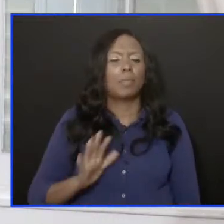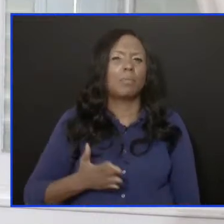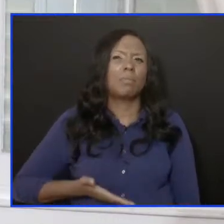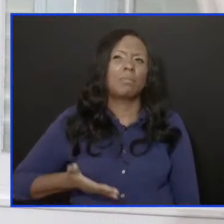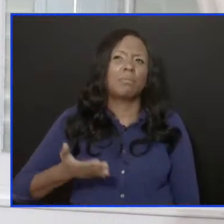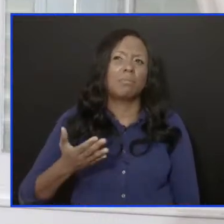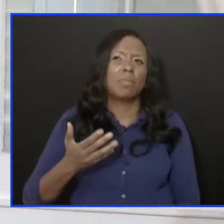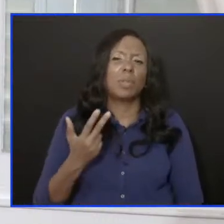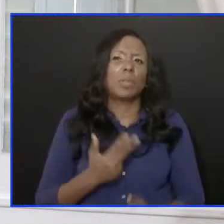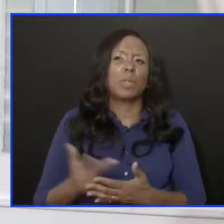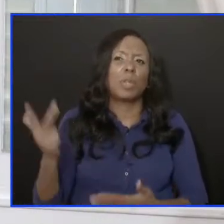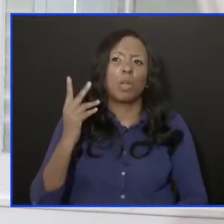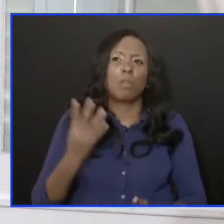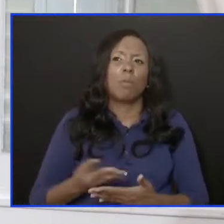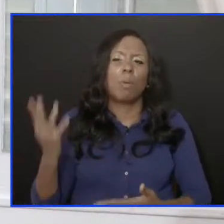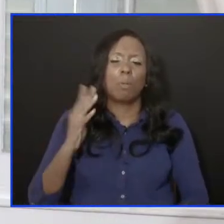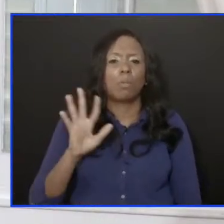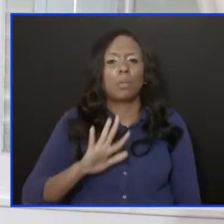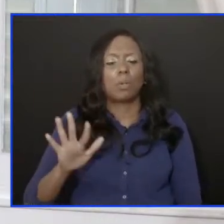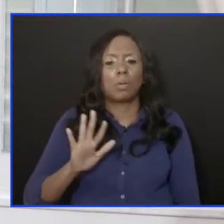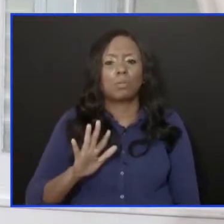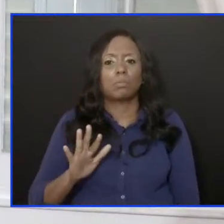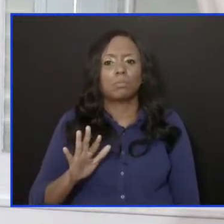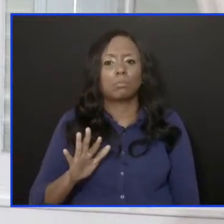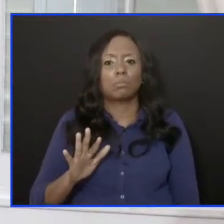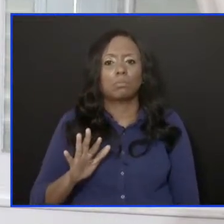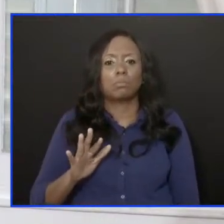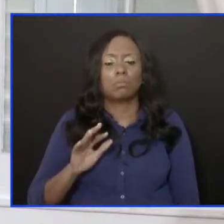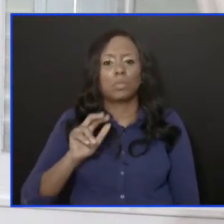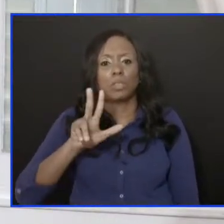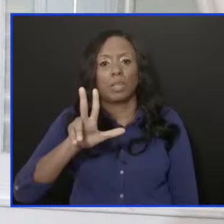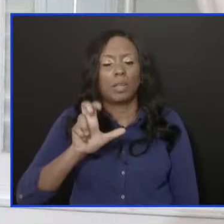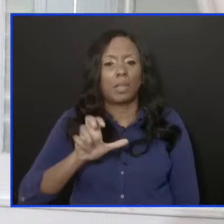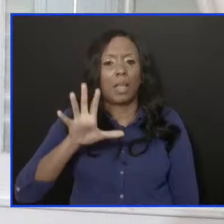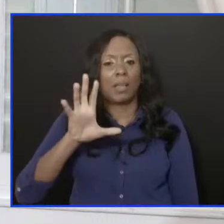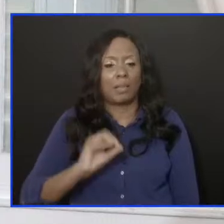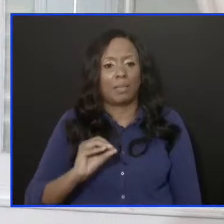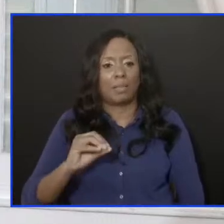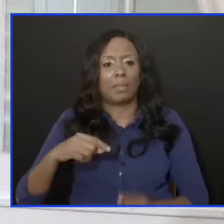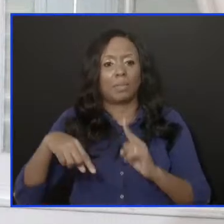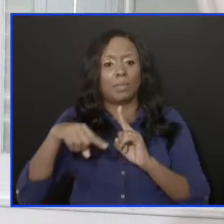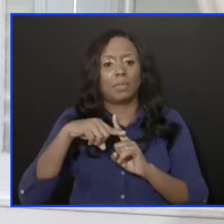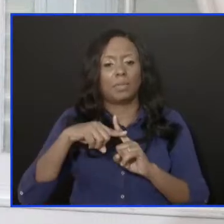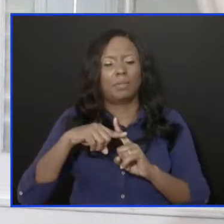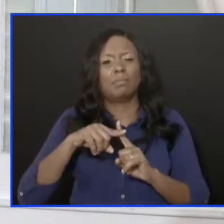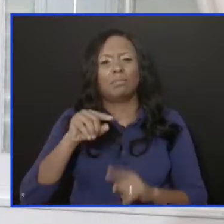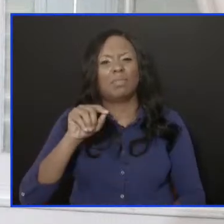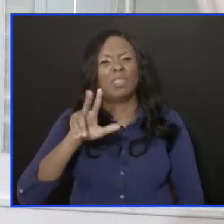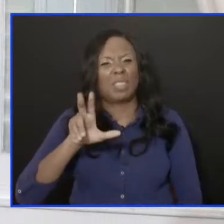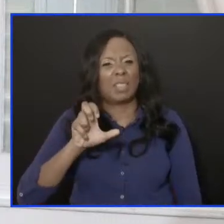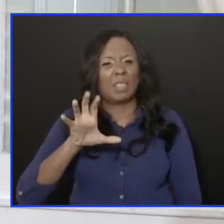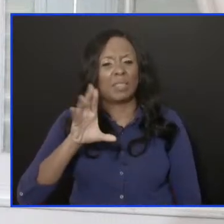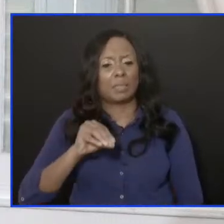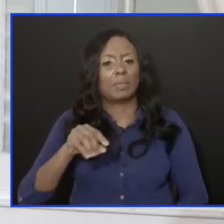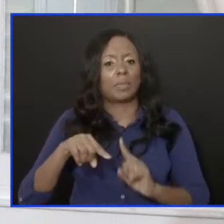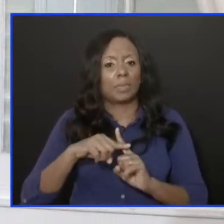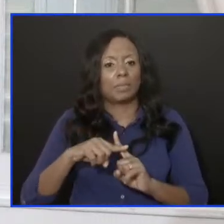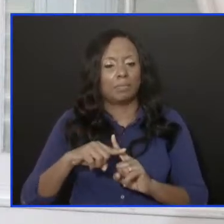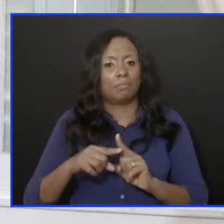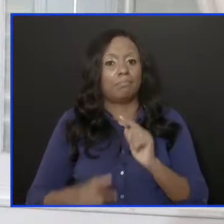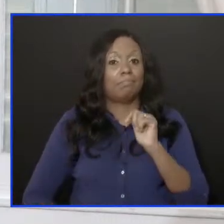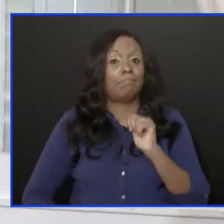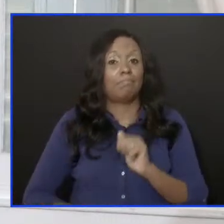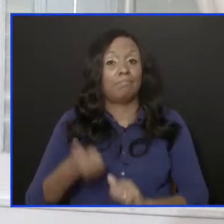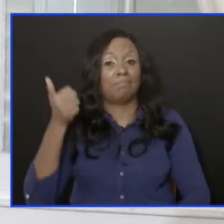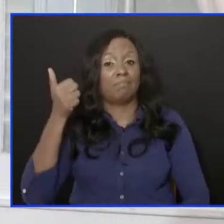approximately 350 positive cases. 350 positive cases, with the majority of